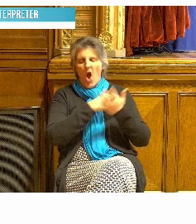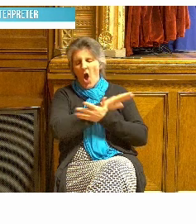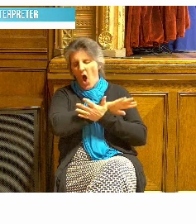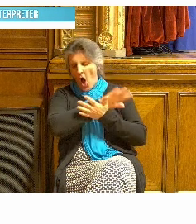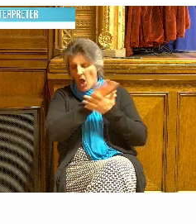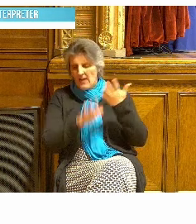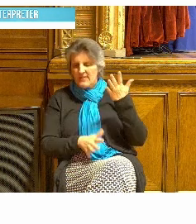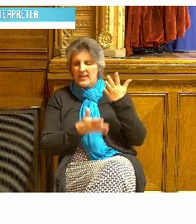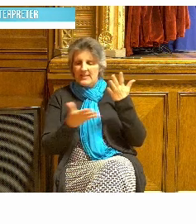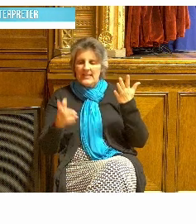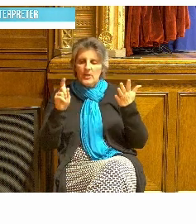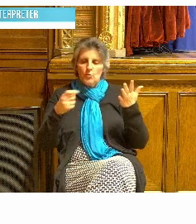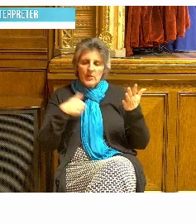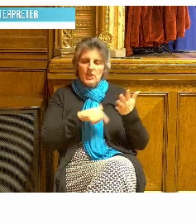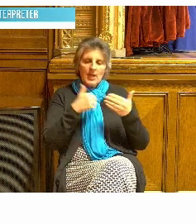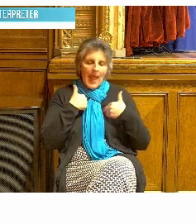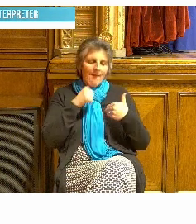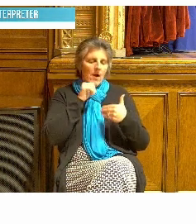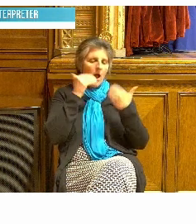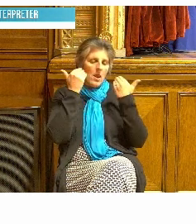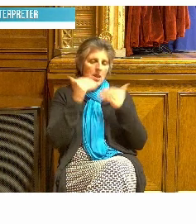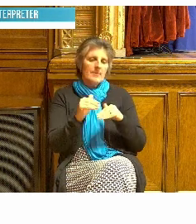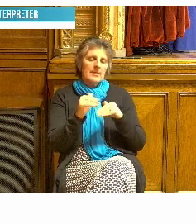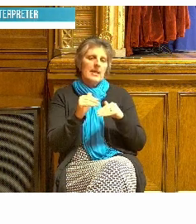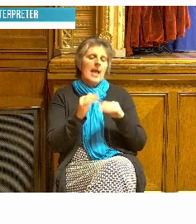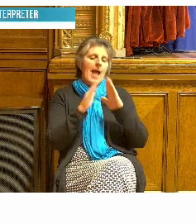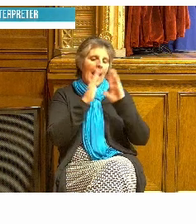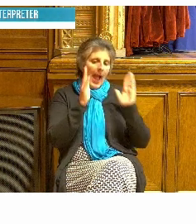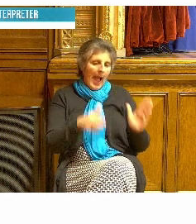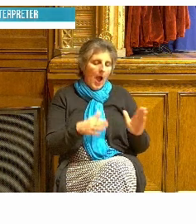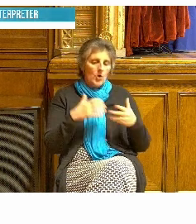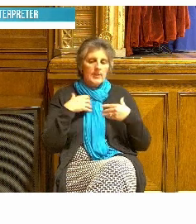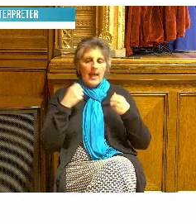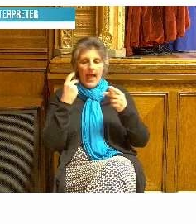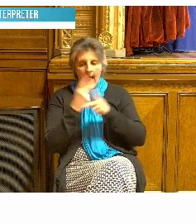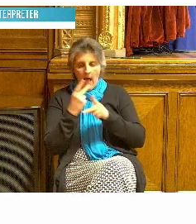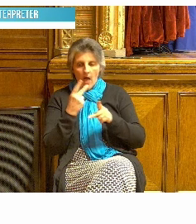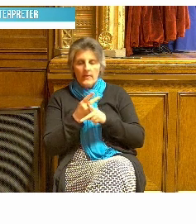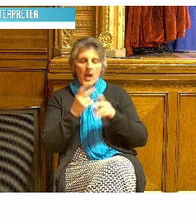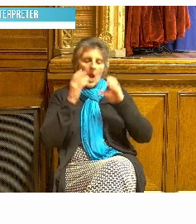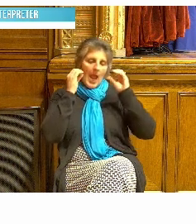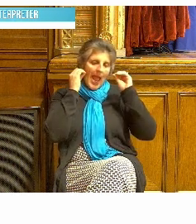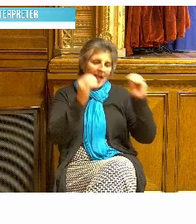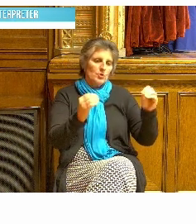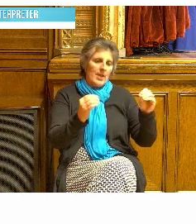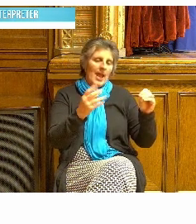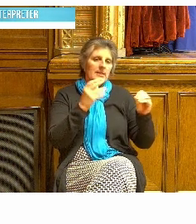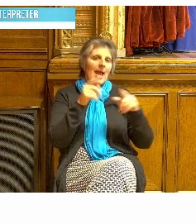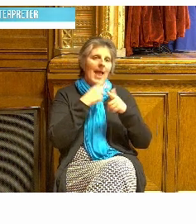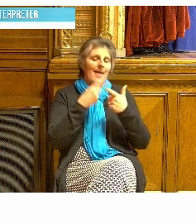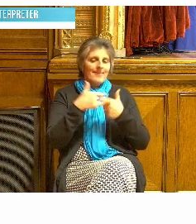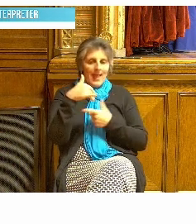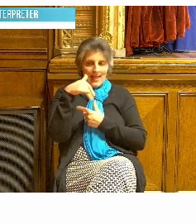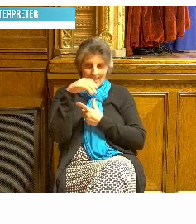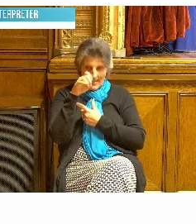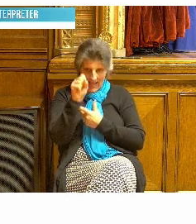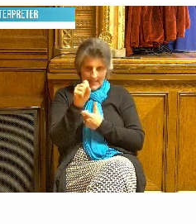things that we should have unlimitedly. Housing, health care, education. And then,